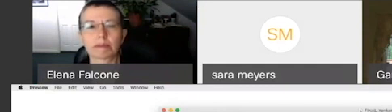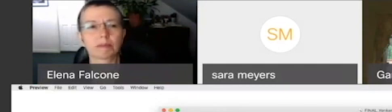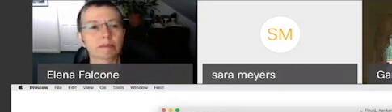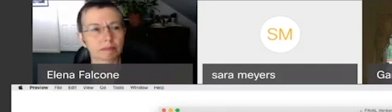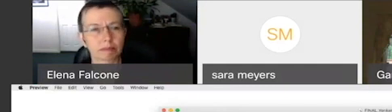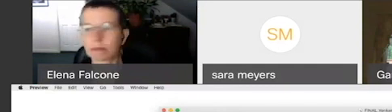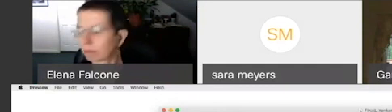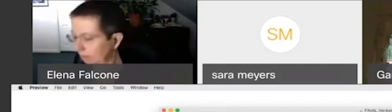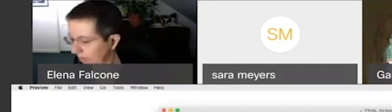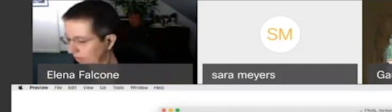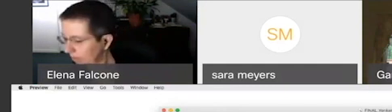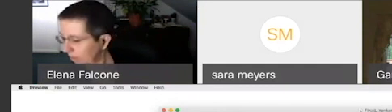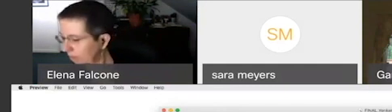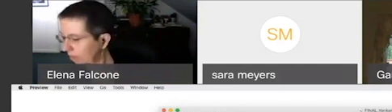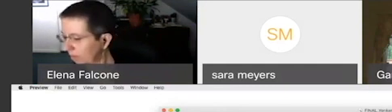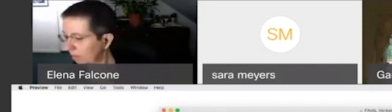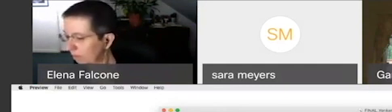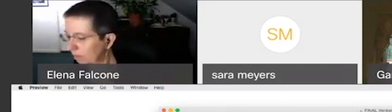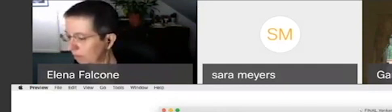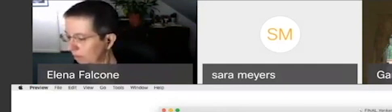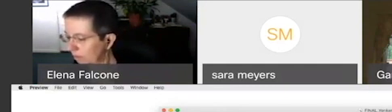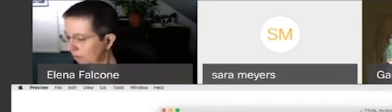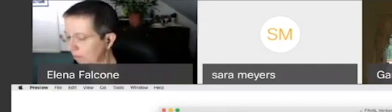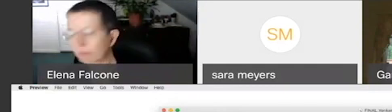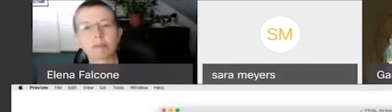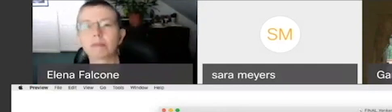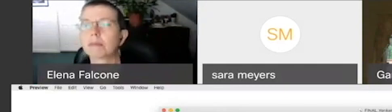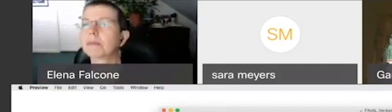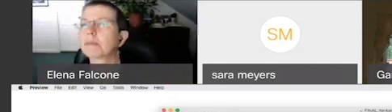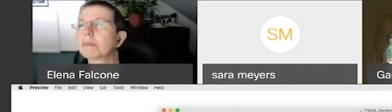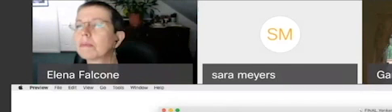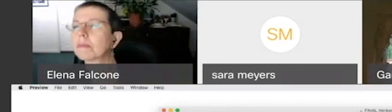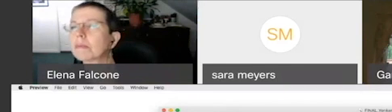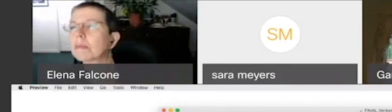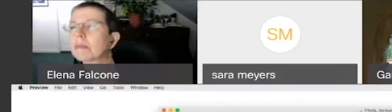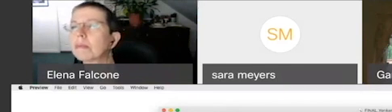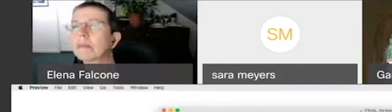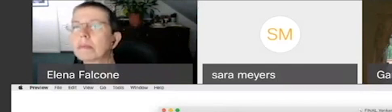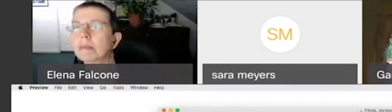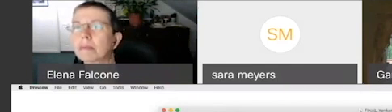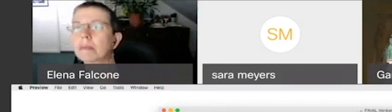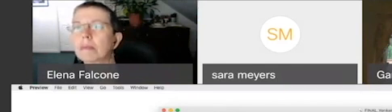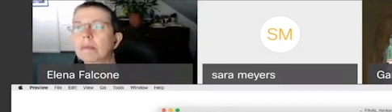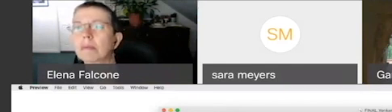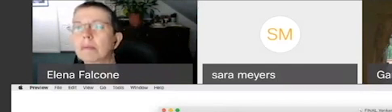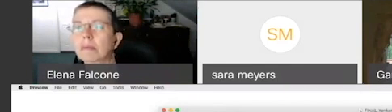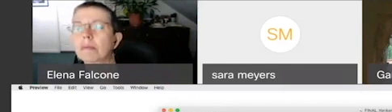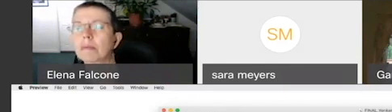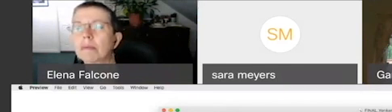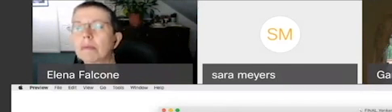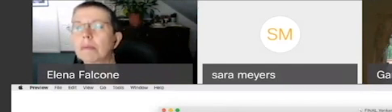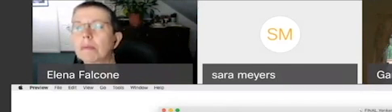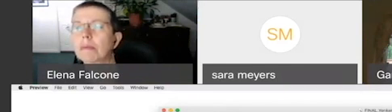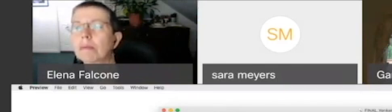You're applying, you have to apply for it, but Medicaid will then say, we will not pay for 1 month, all right? And this is similar.